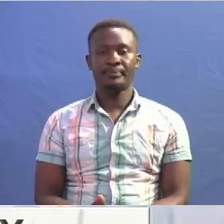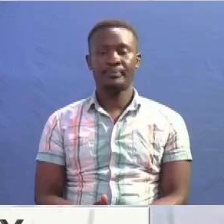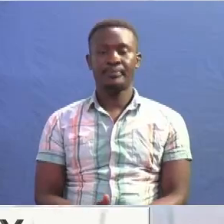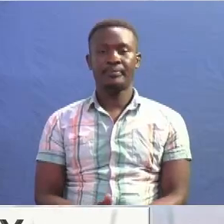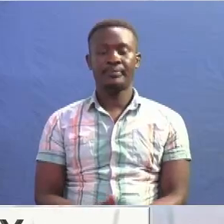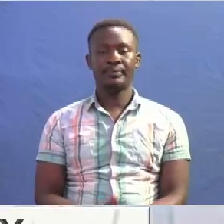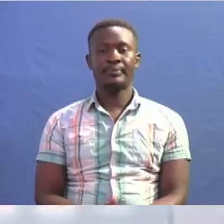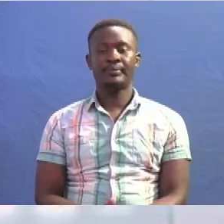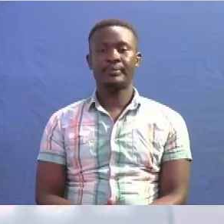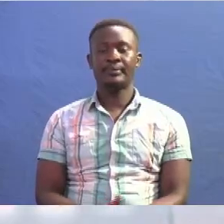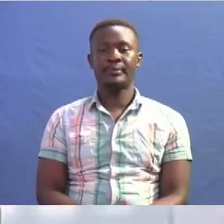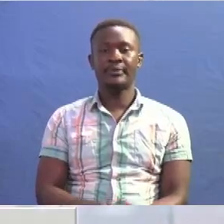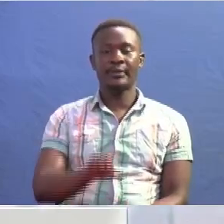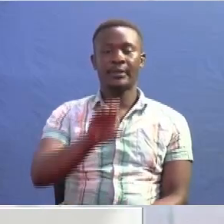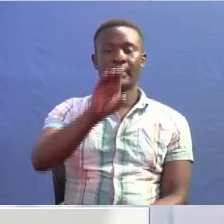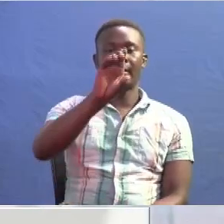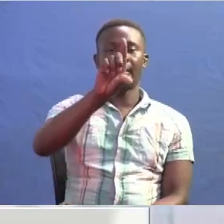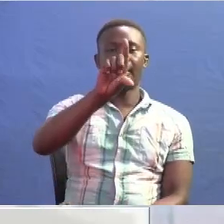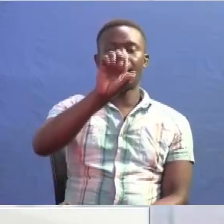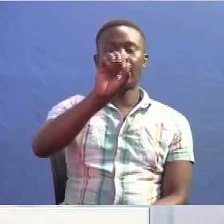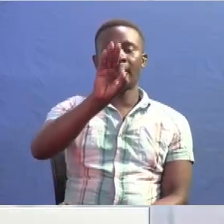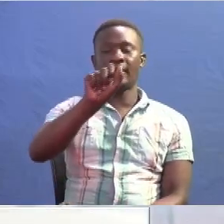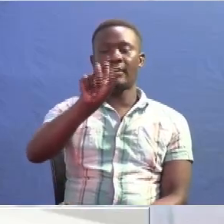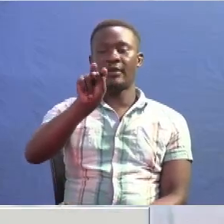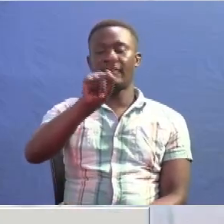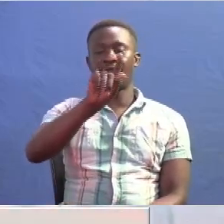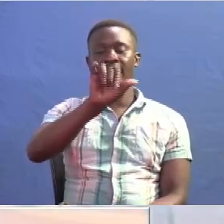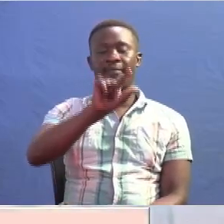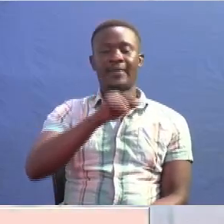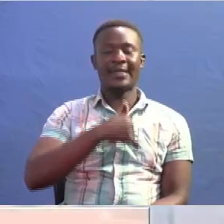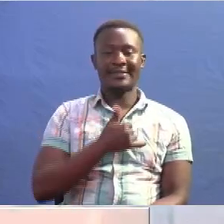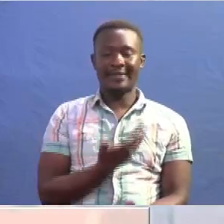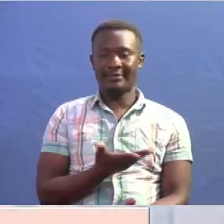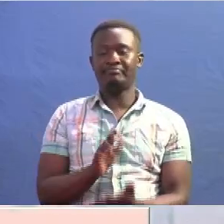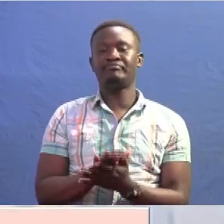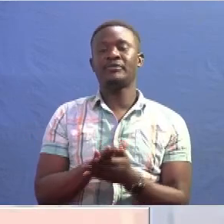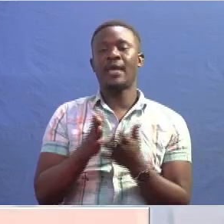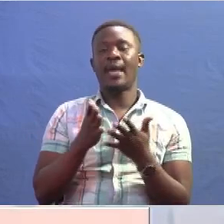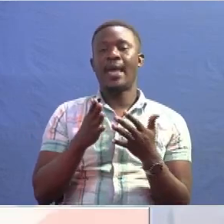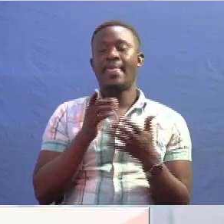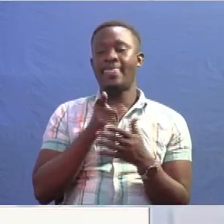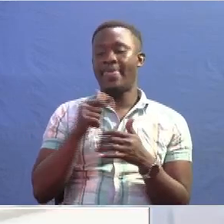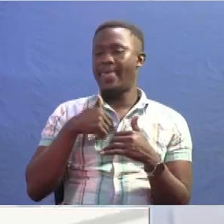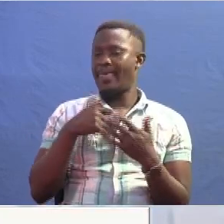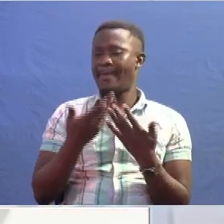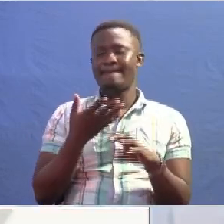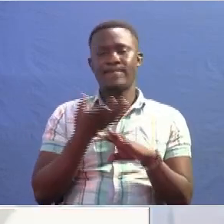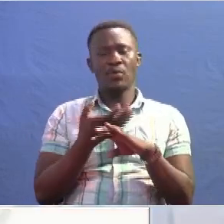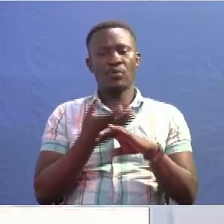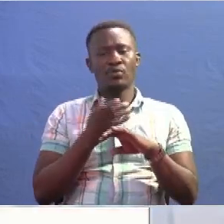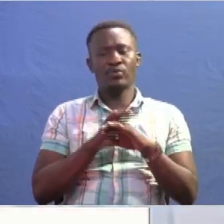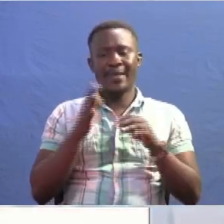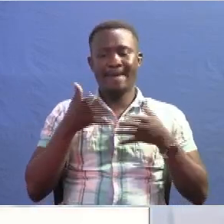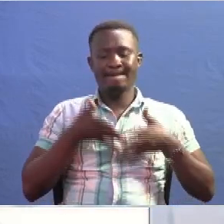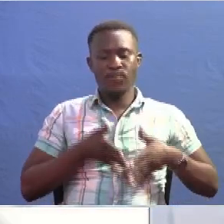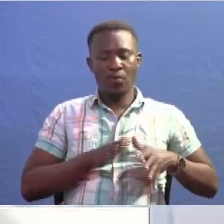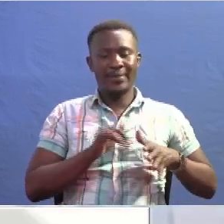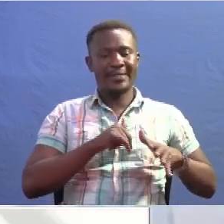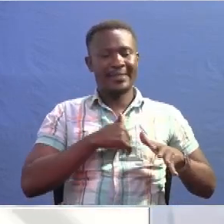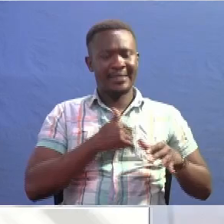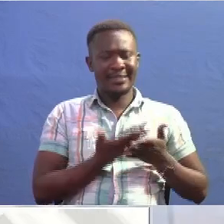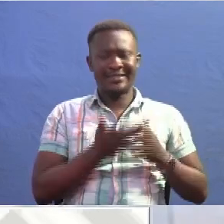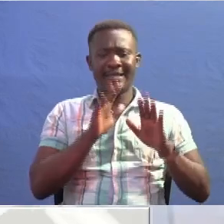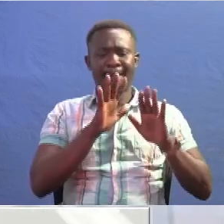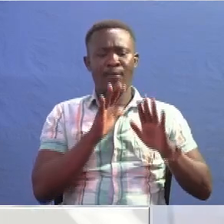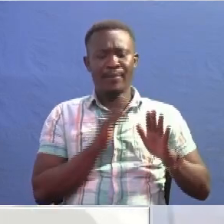Now, cleft lip and cleft palate are more than cosmetic conditions. They are complex congenital malformations that can